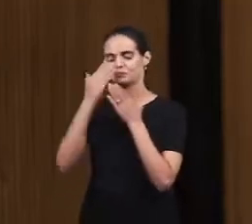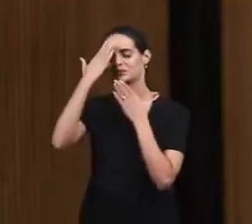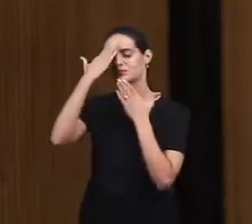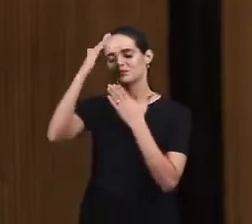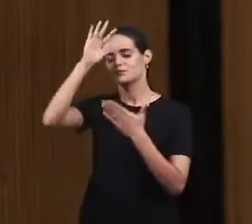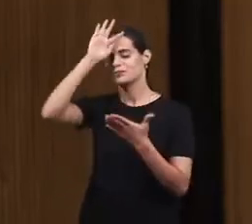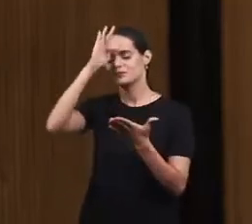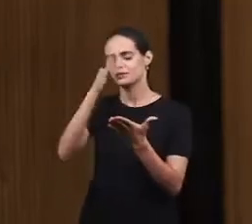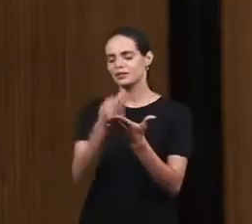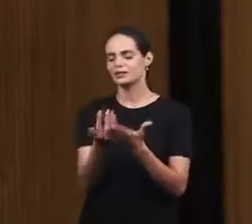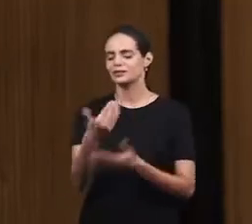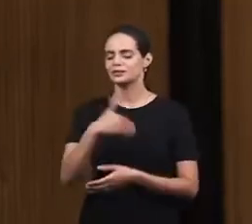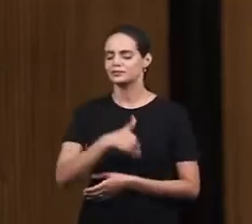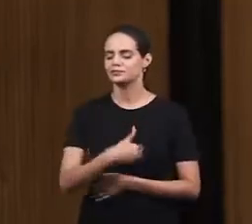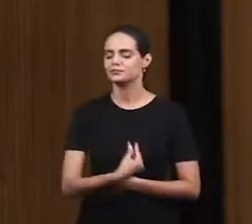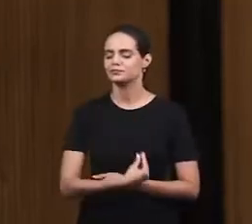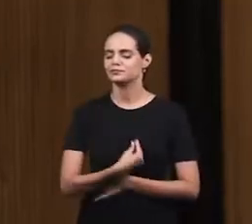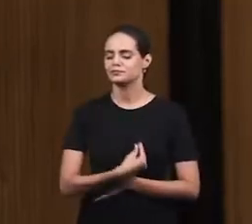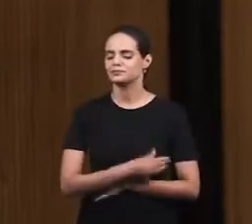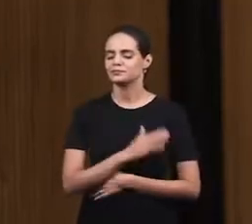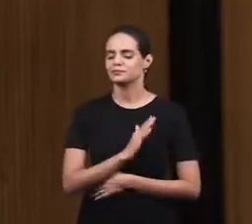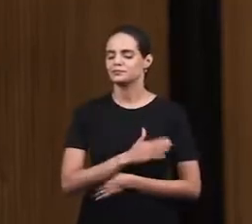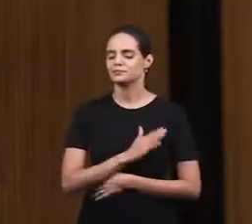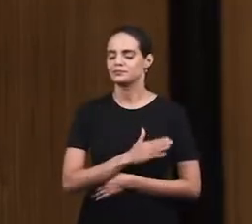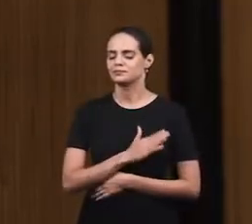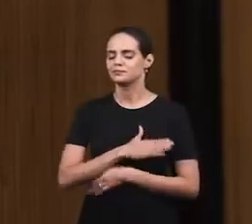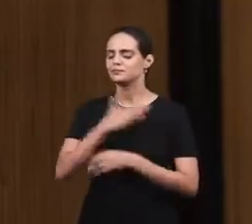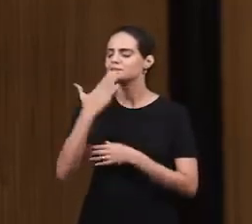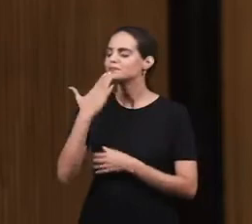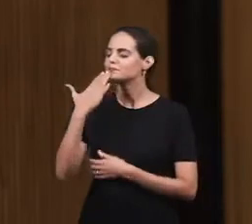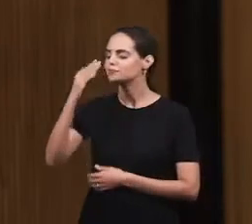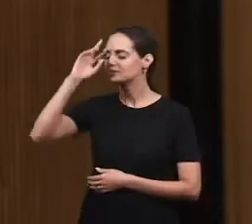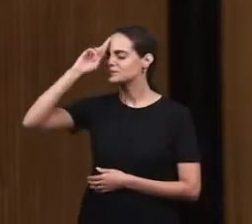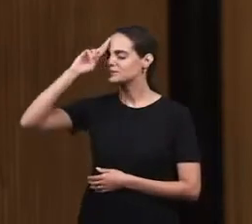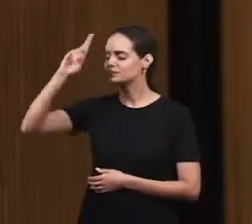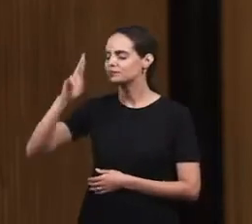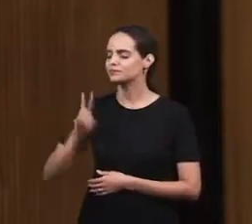you for this living faith in our hearts, and we ask you,